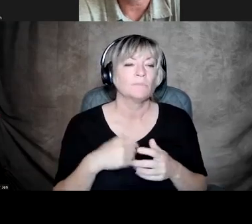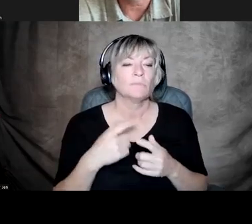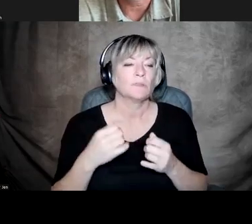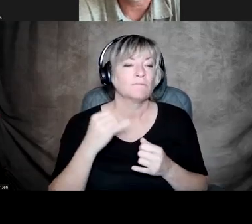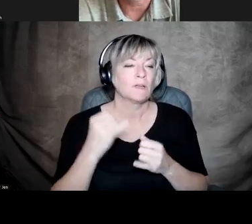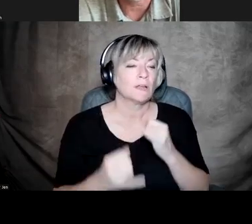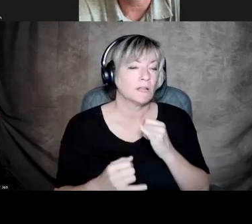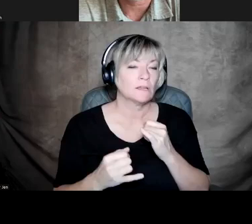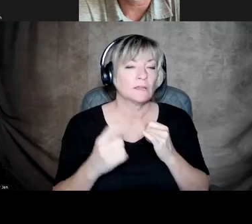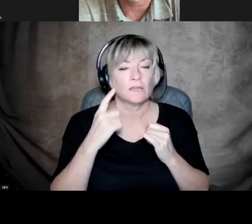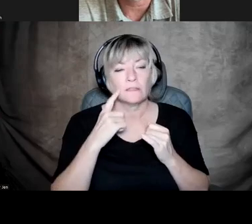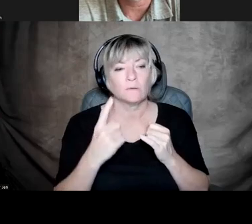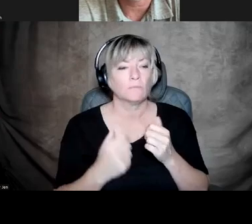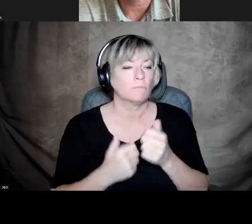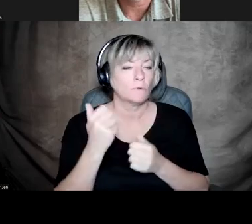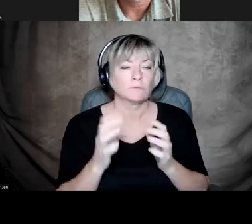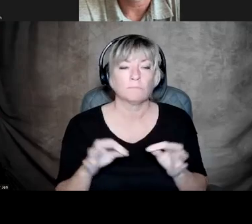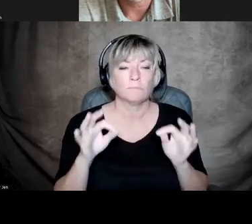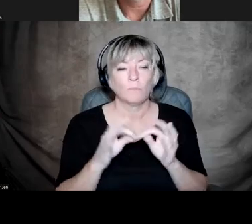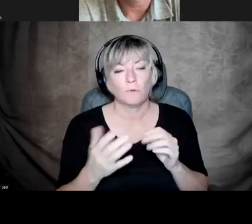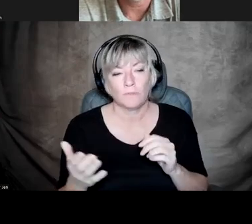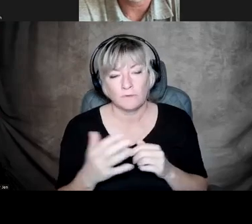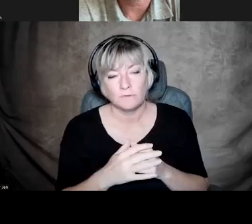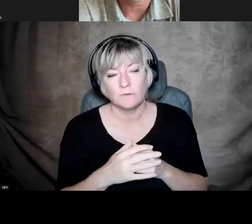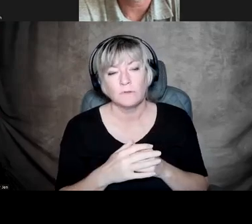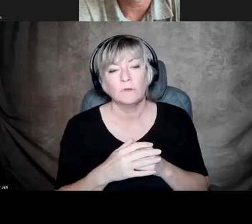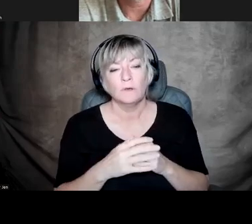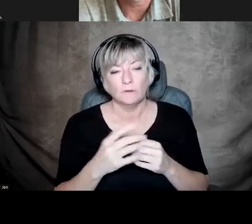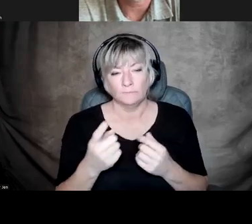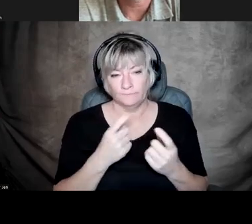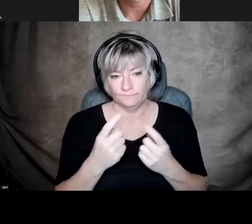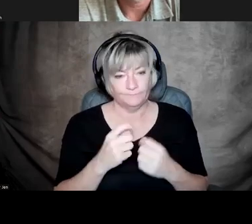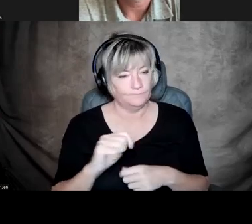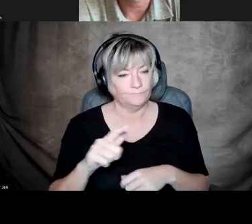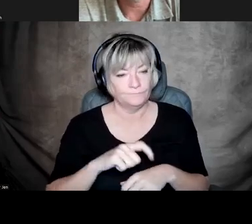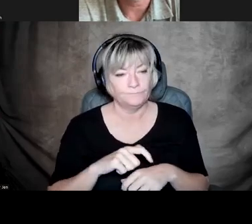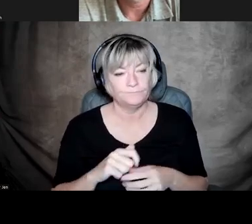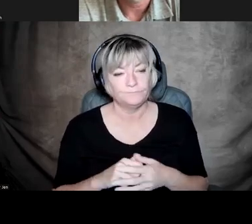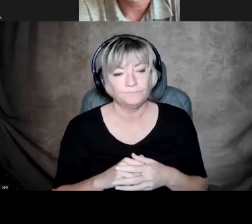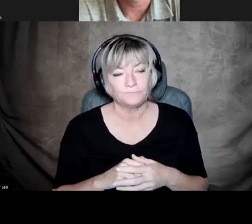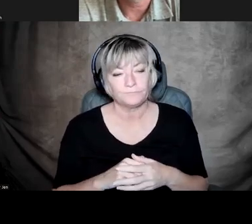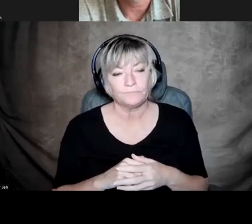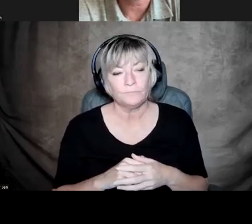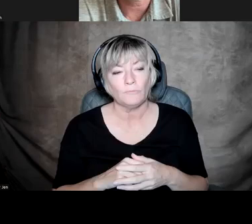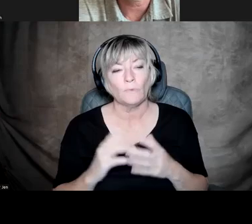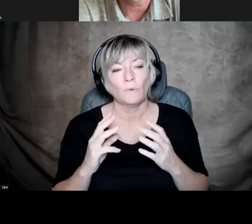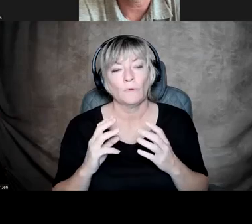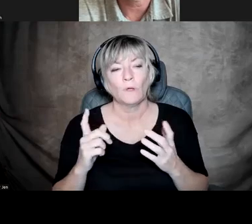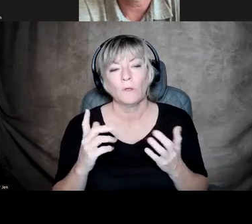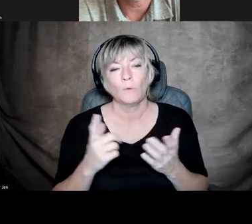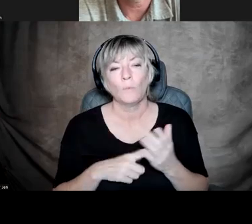finally, and I think one of the most important areas that we get asked about all the time is, well, what